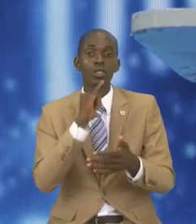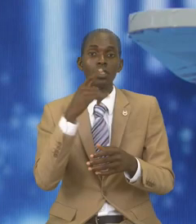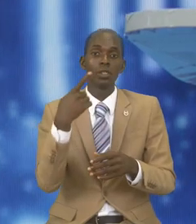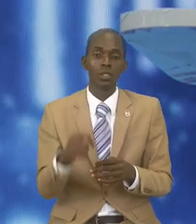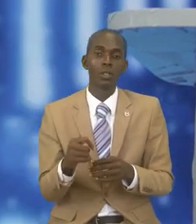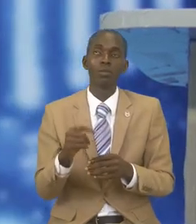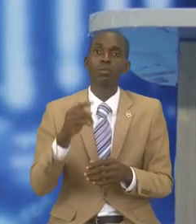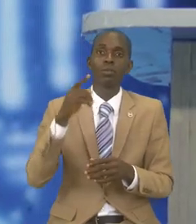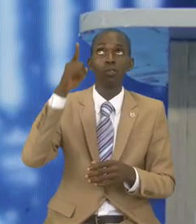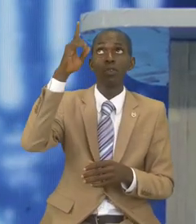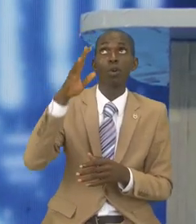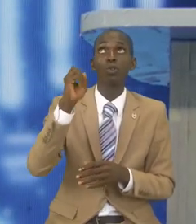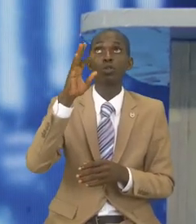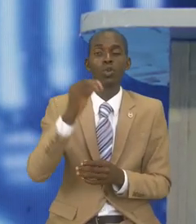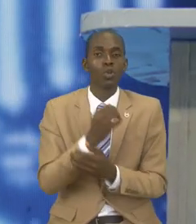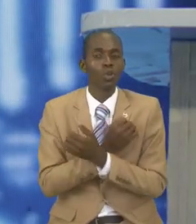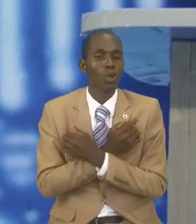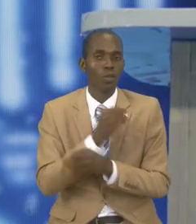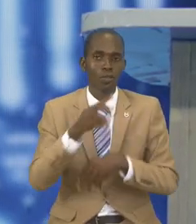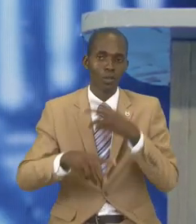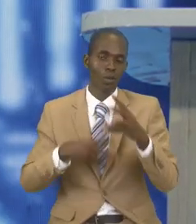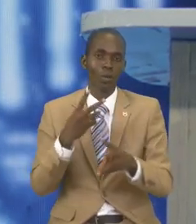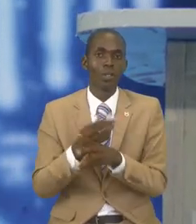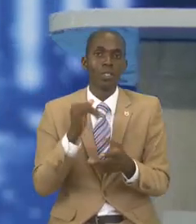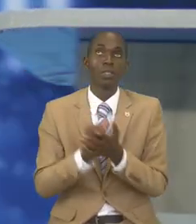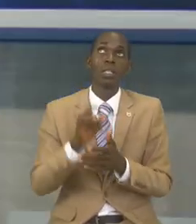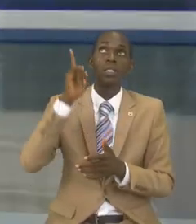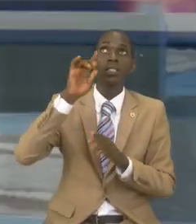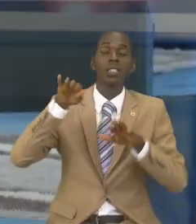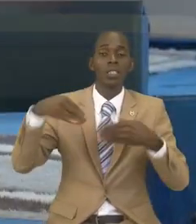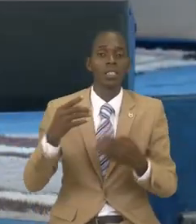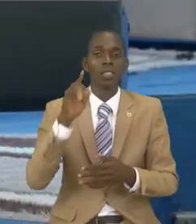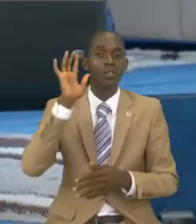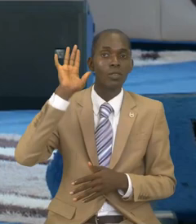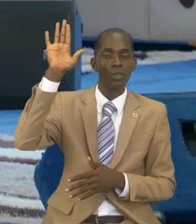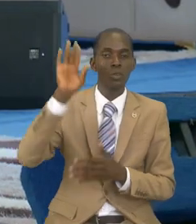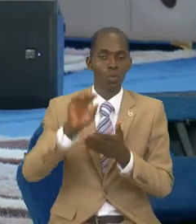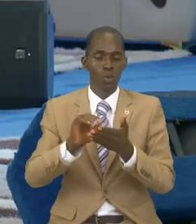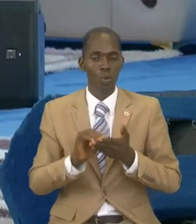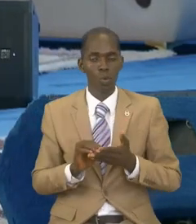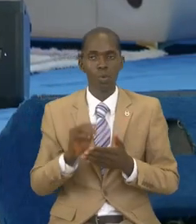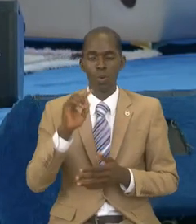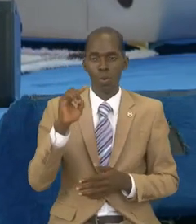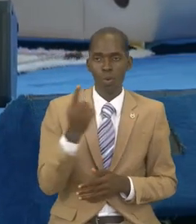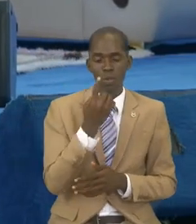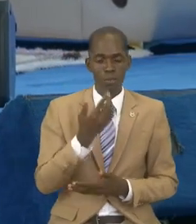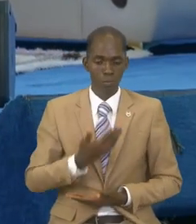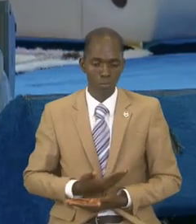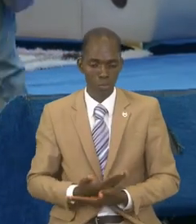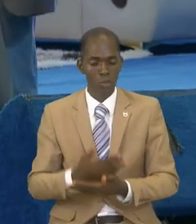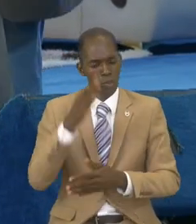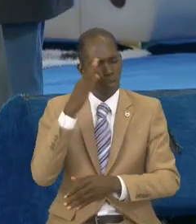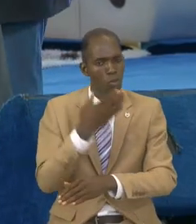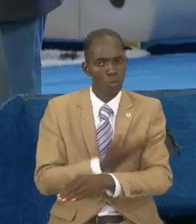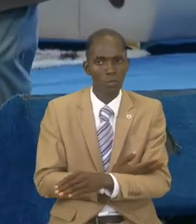he gave his only begotten son, that whosoever, the west or east or